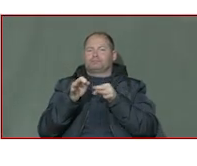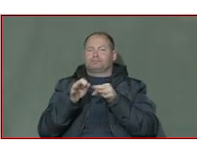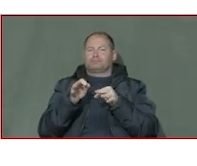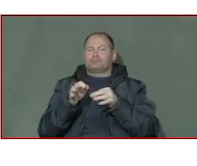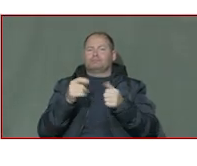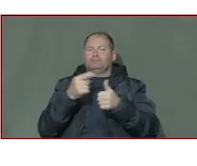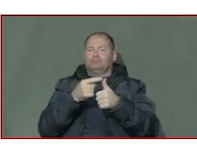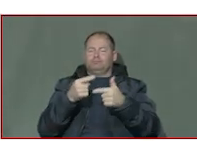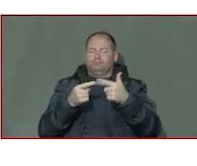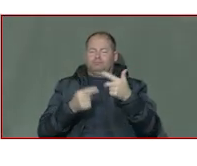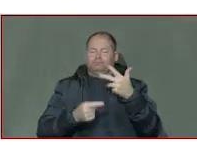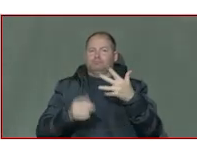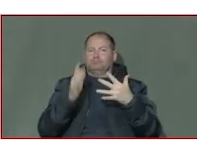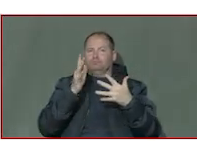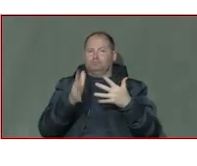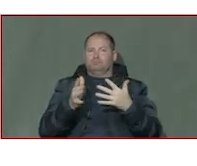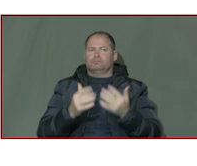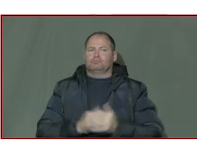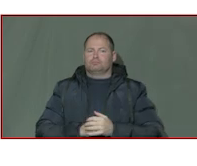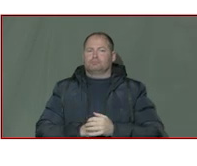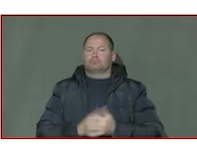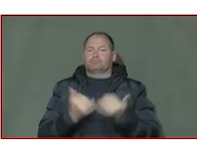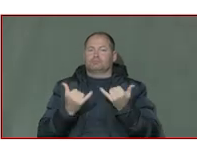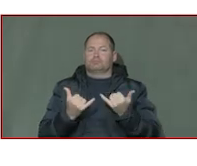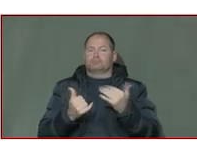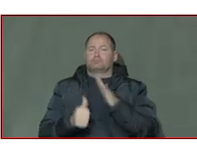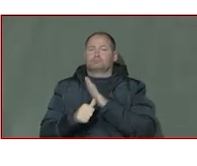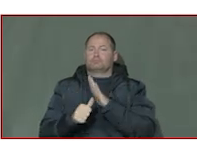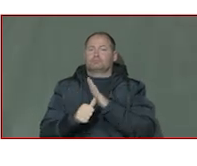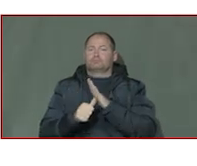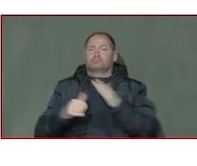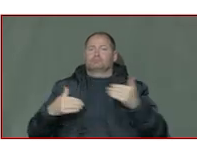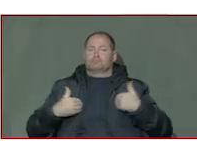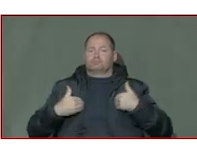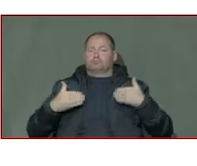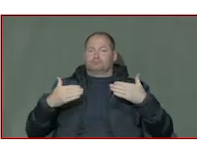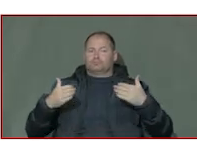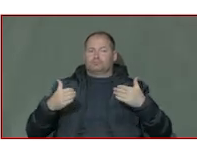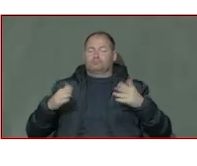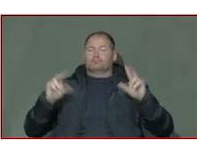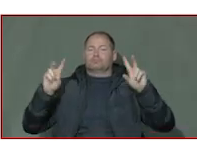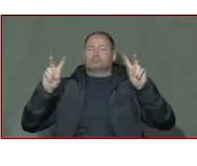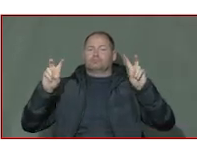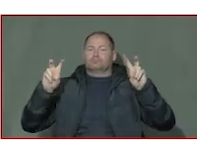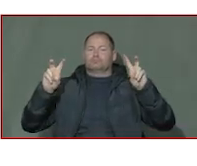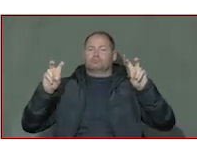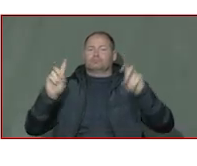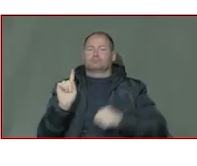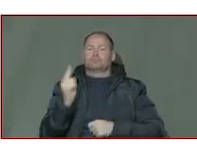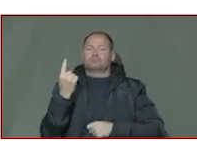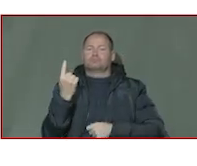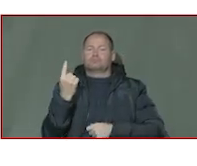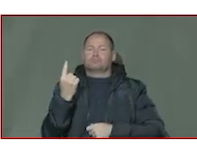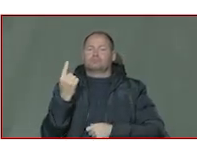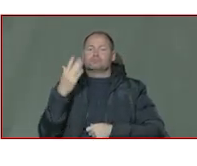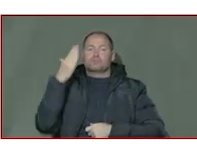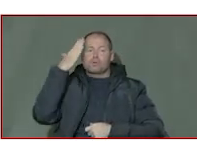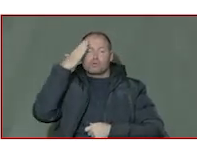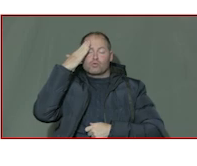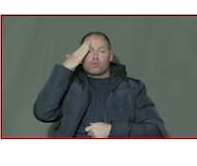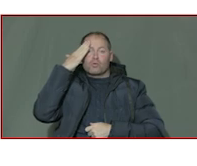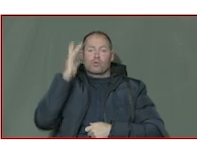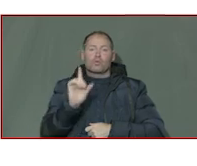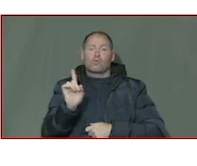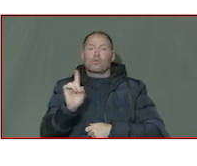to start with the important stuff. The first topic that you must know will be on the paper.